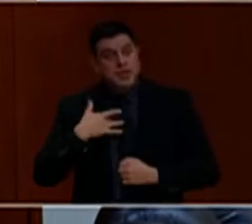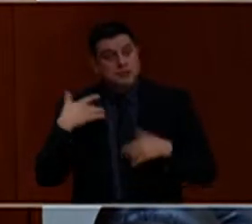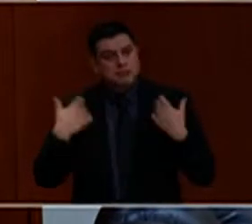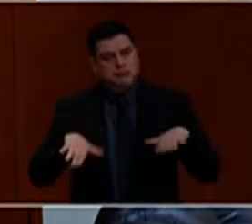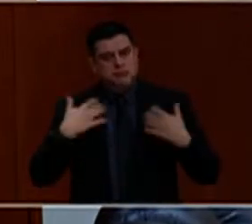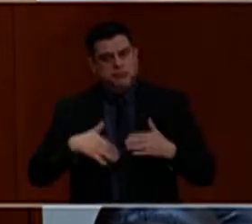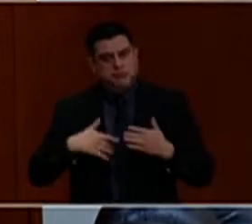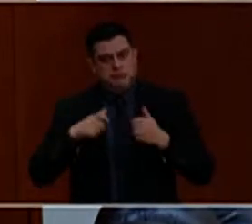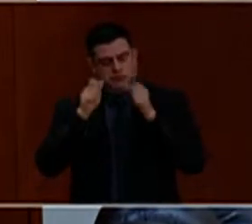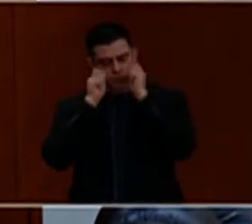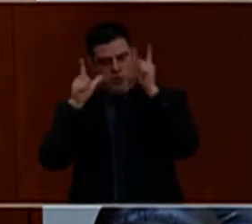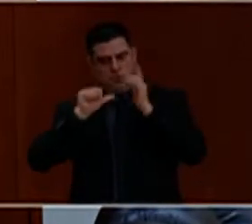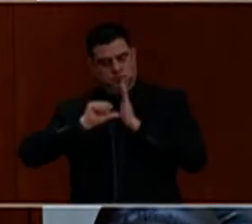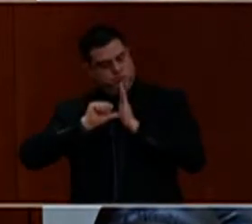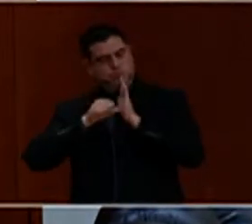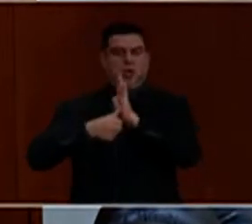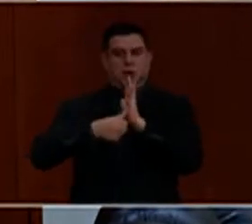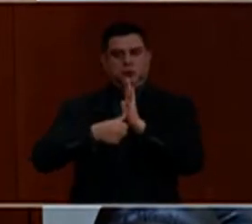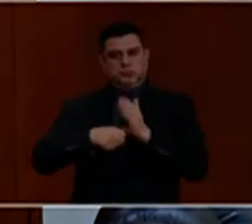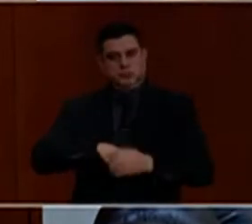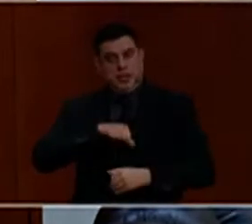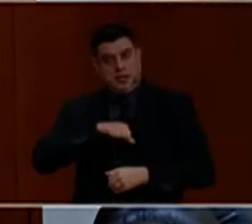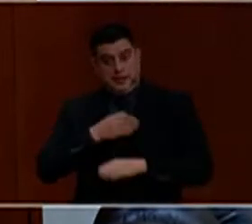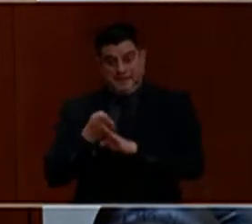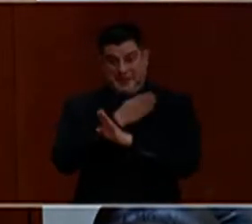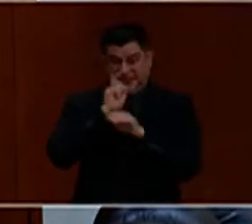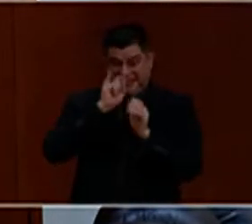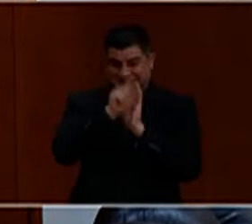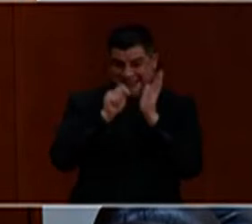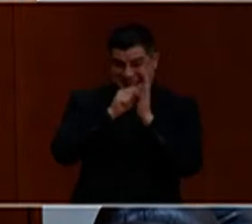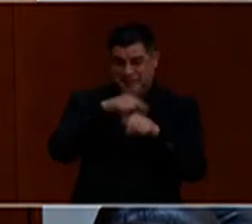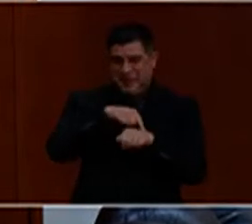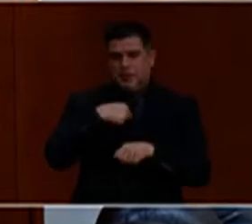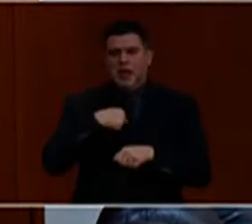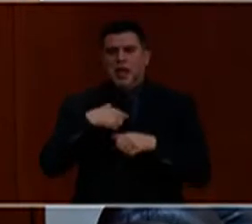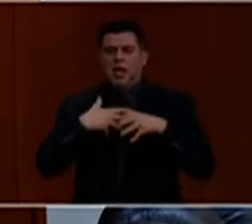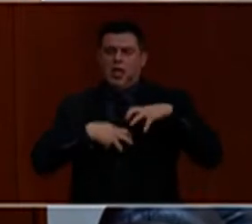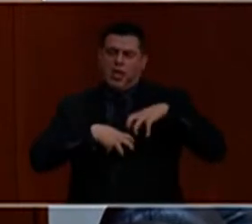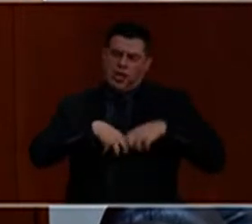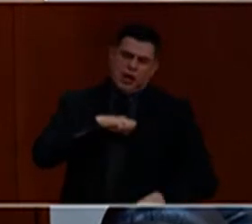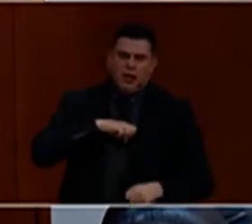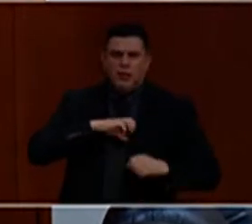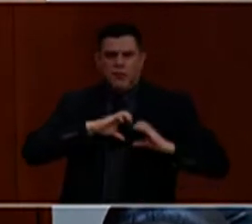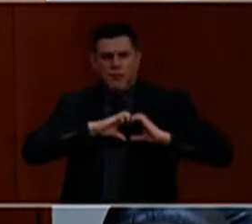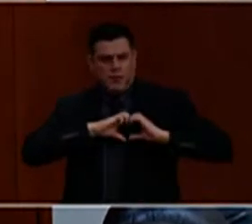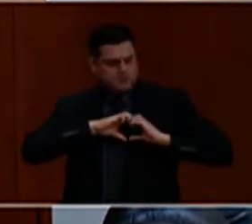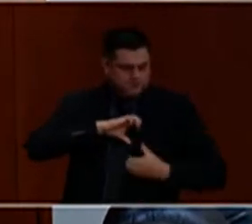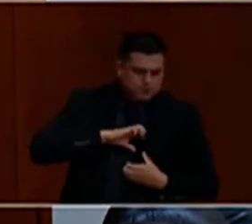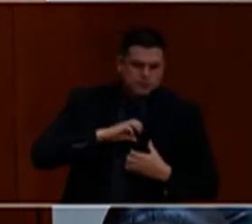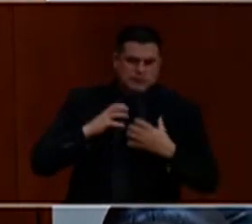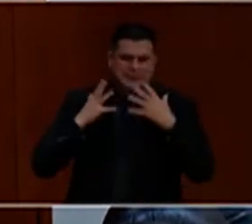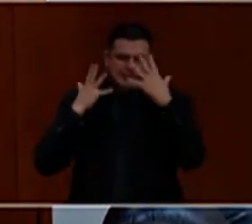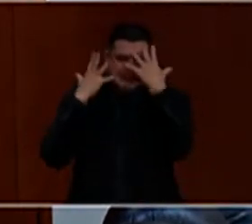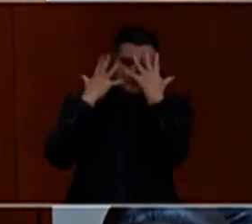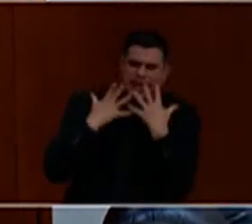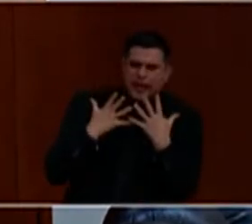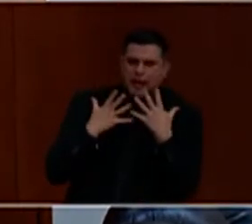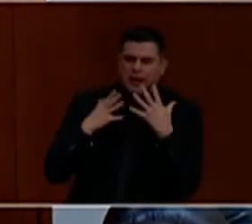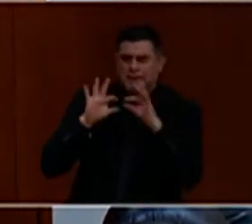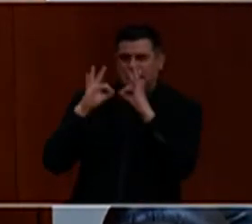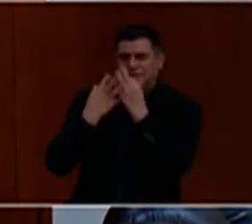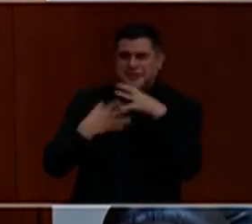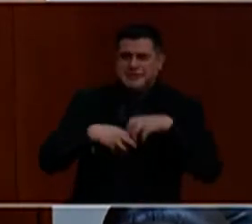I made it through was just, I mean, it is just the most